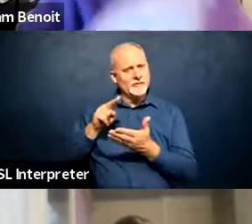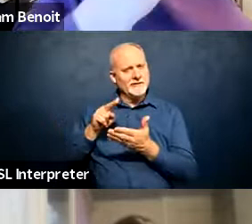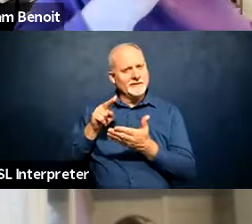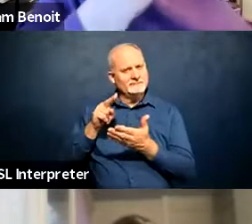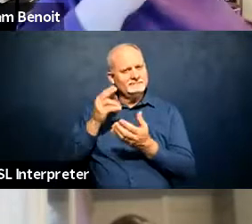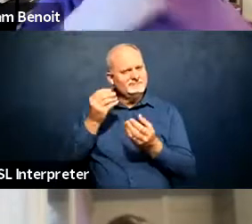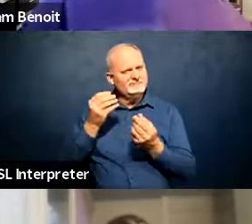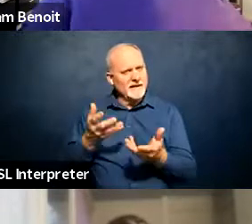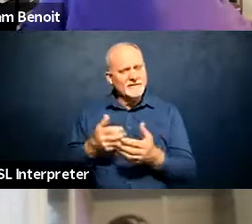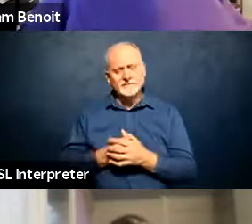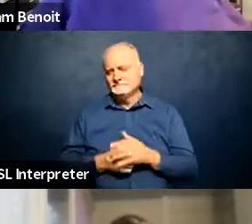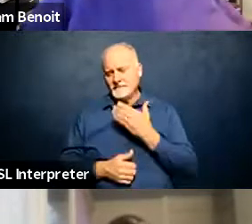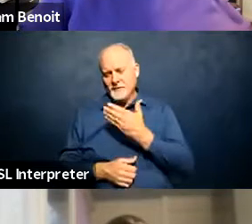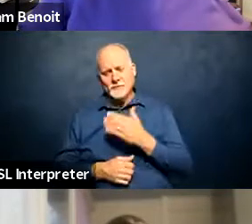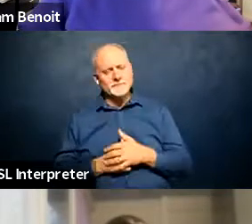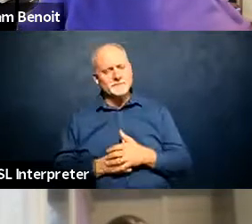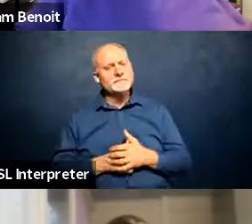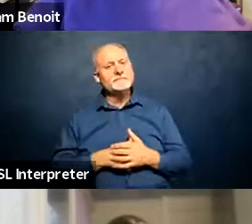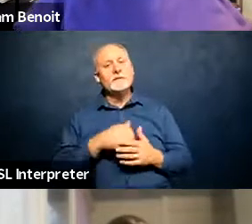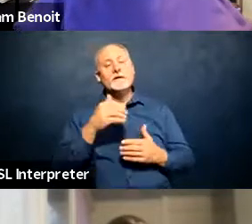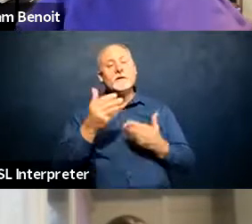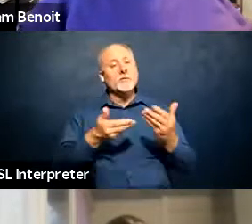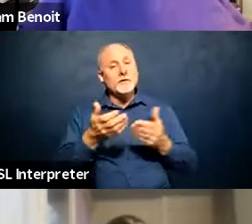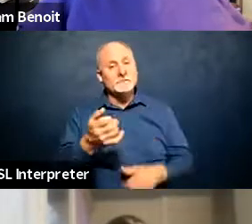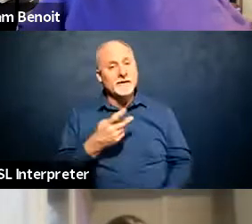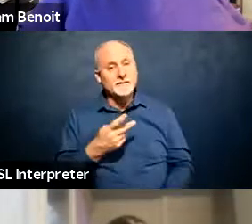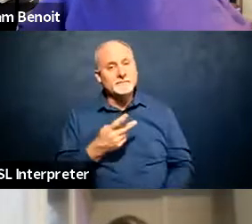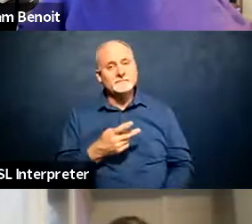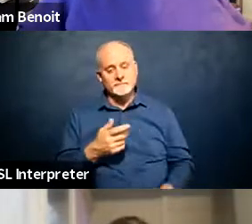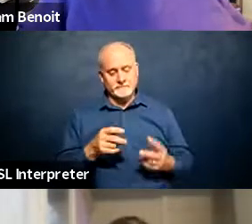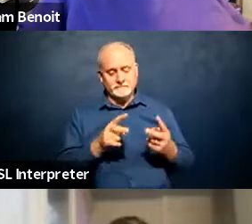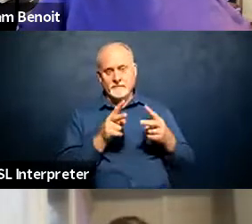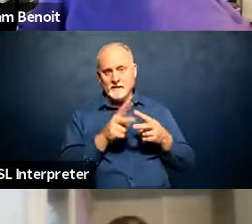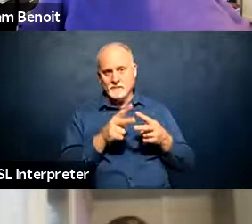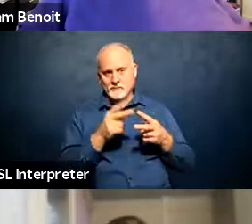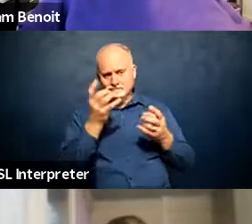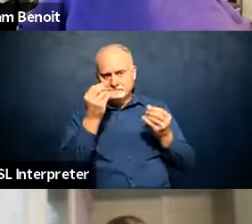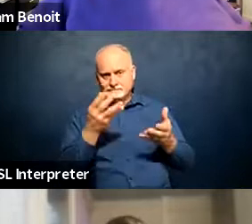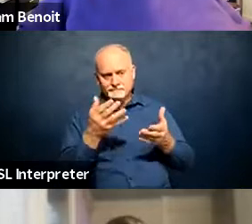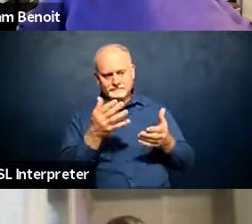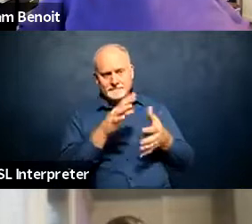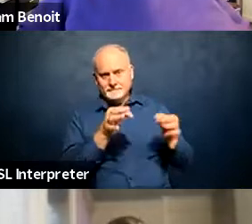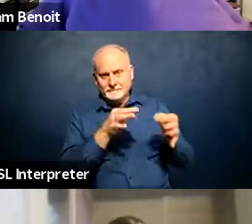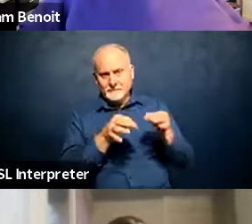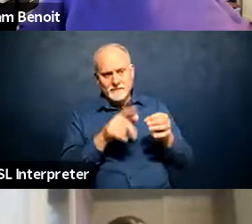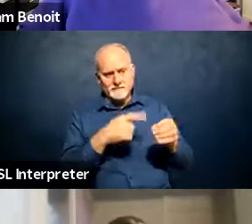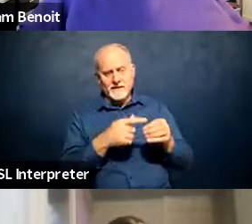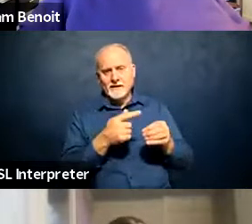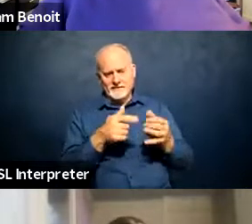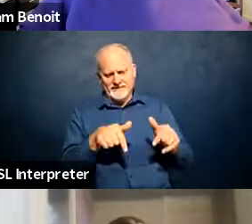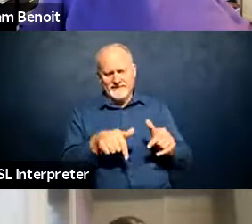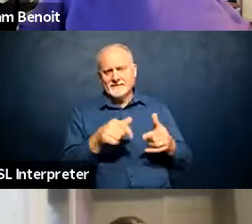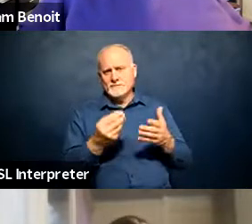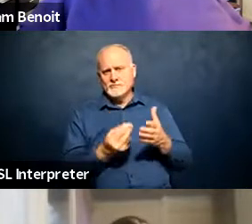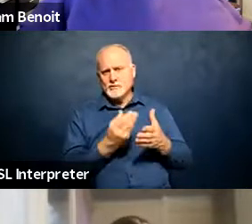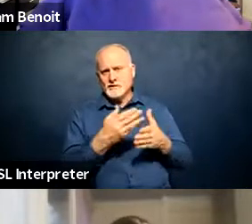thank you, Tyler. Welcome back, Blazers. I'd like to do just a couple of highlights about the spring 2021